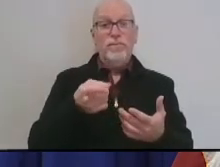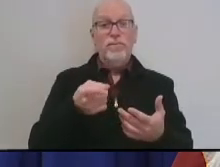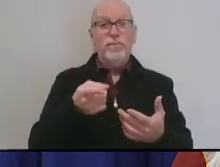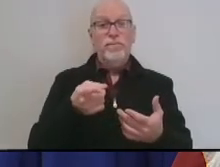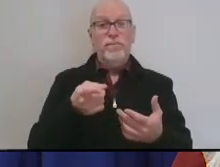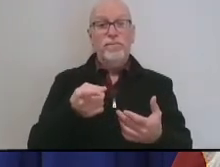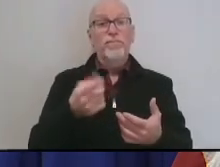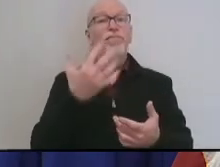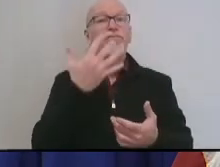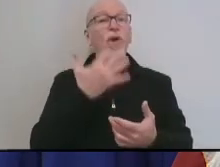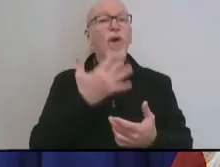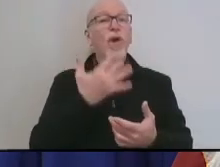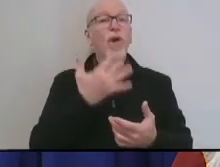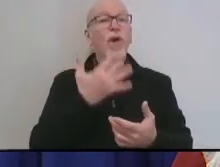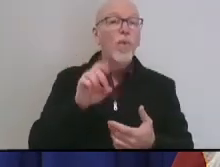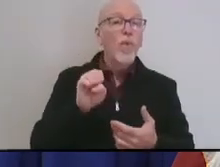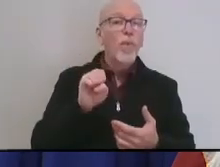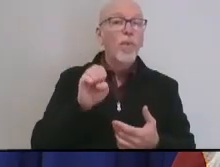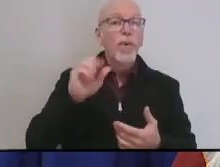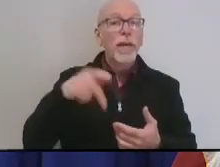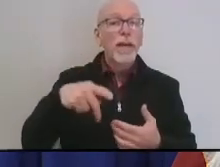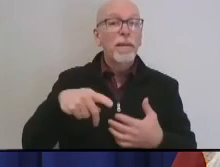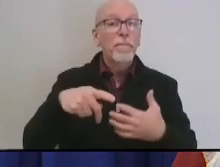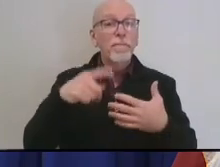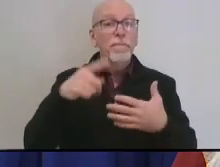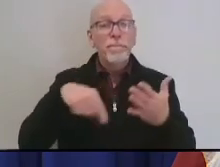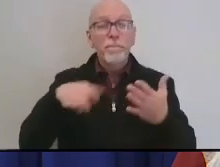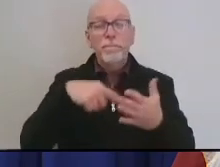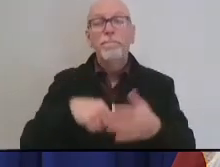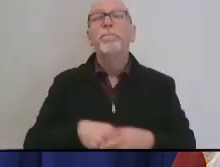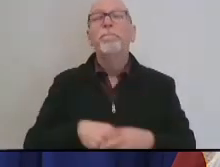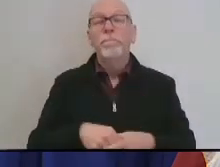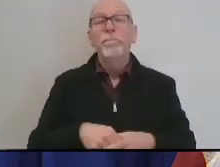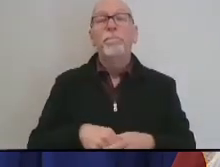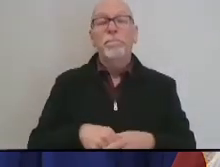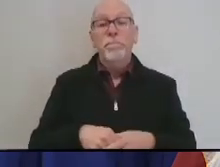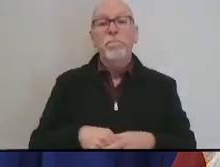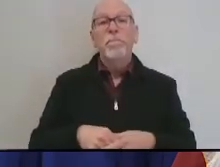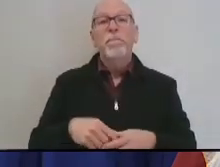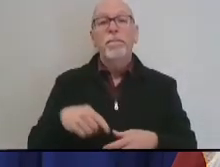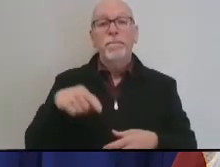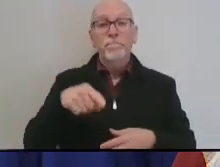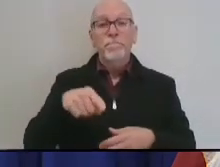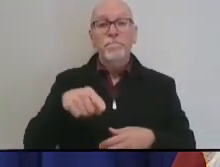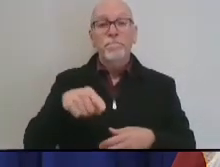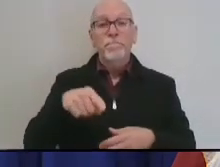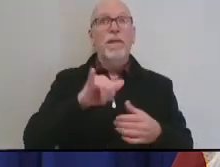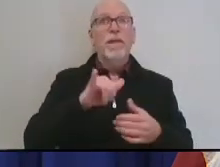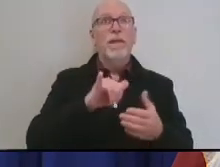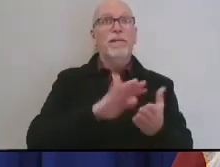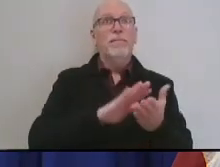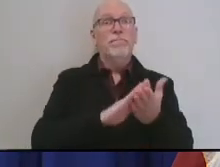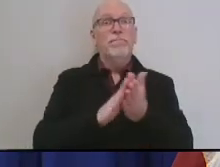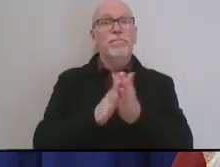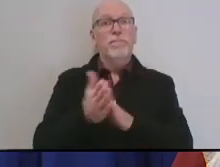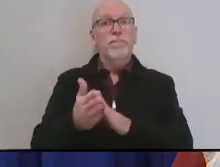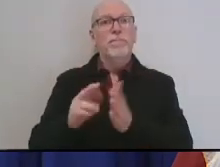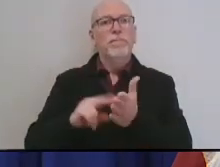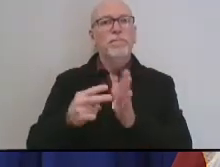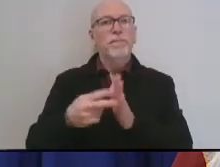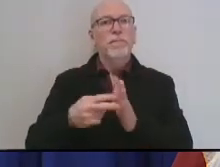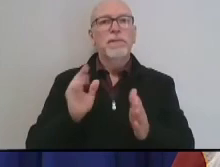color-coded maps, that has in turn allowed our